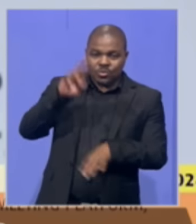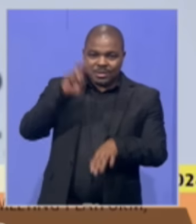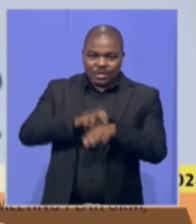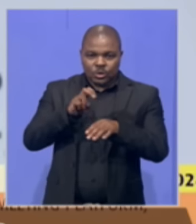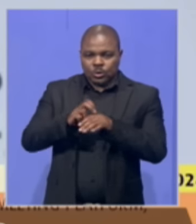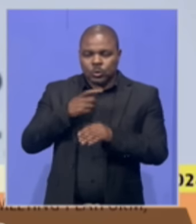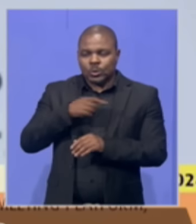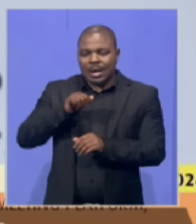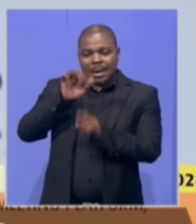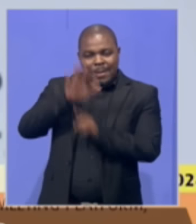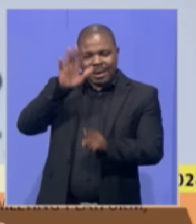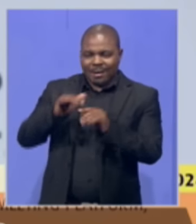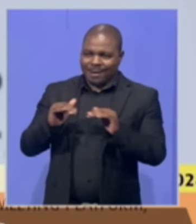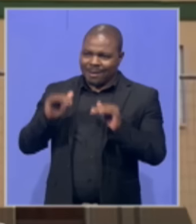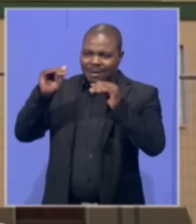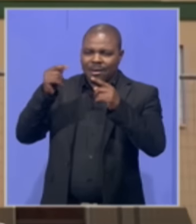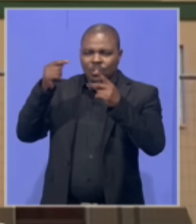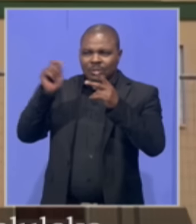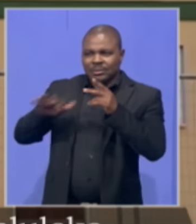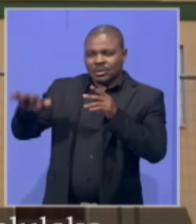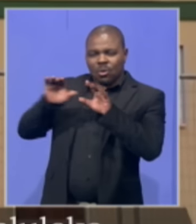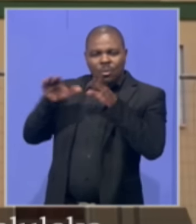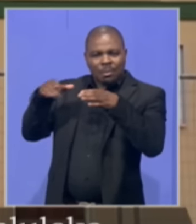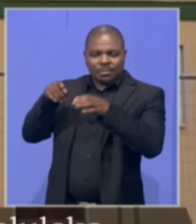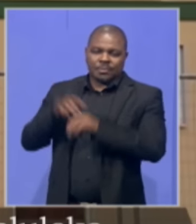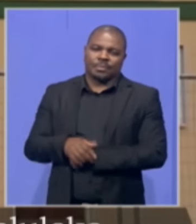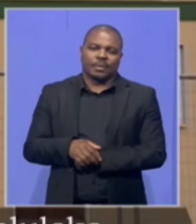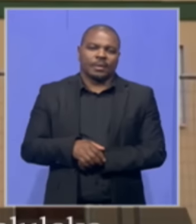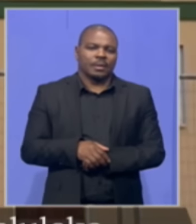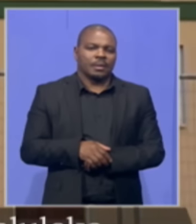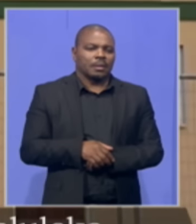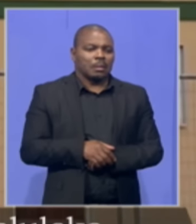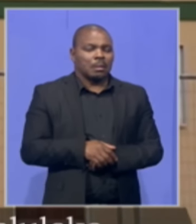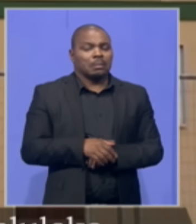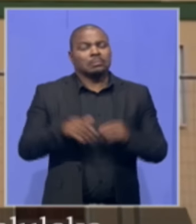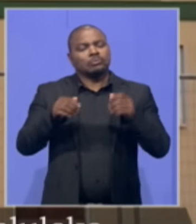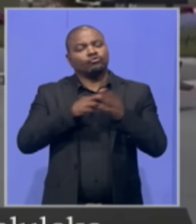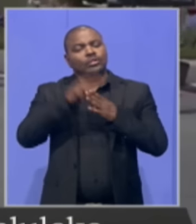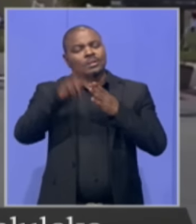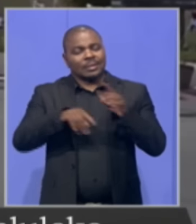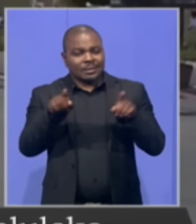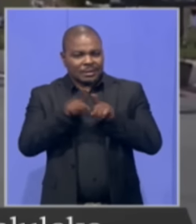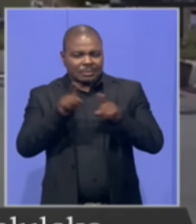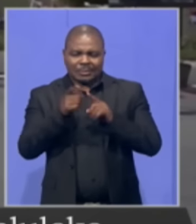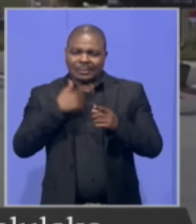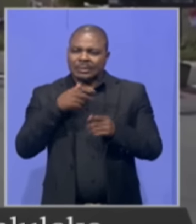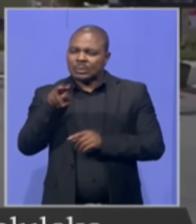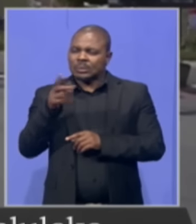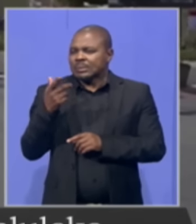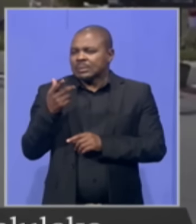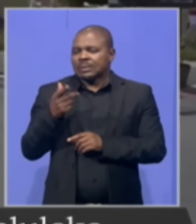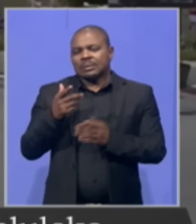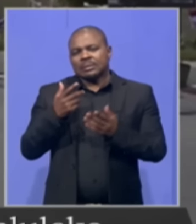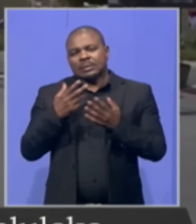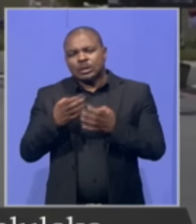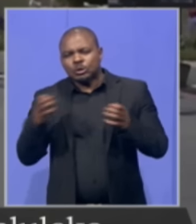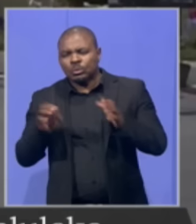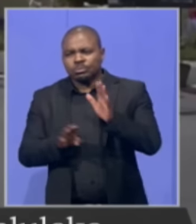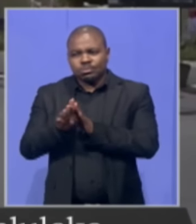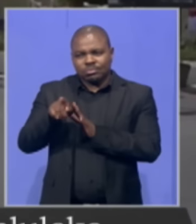big impact, high impact auditees. Gape dipholo tsa Boruni di tlhagisitse matshosetsi mo diprojekeng tsa mafaratlhatlha.